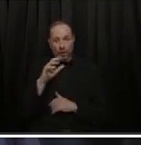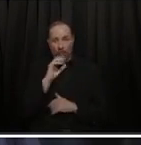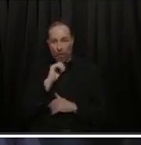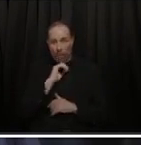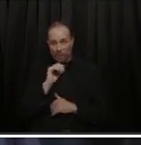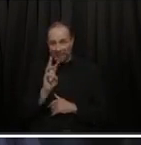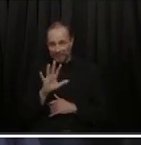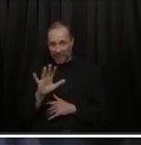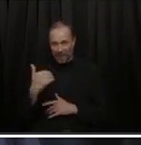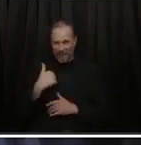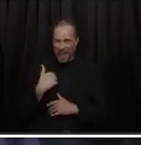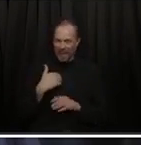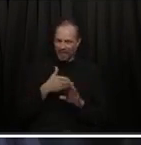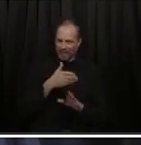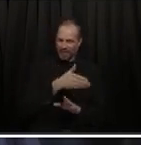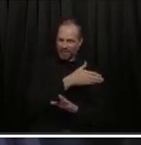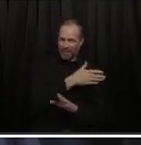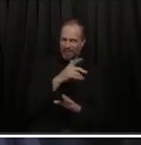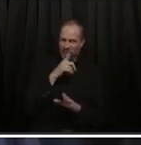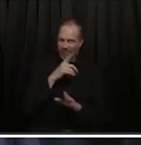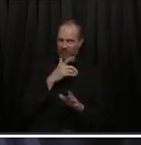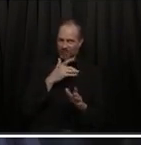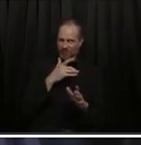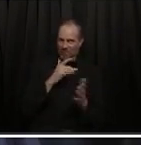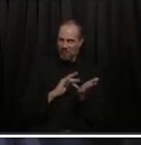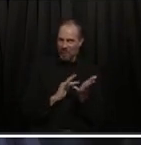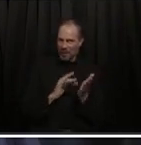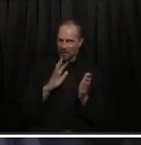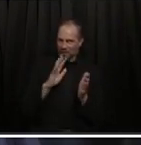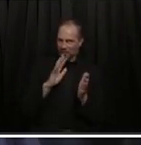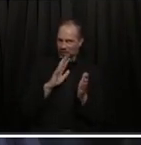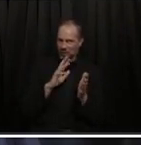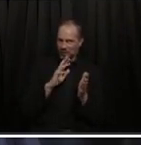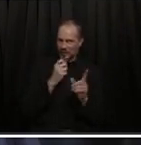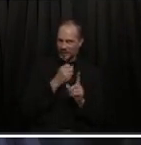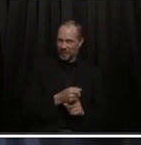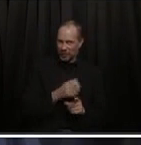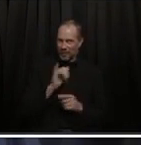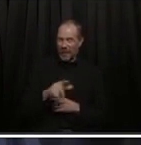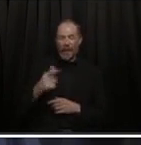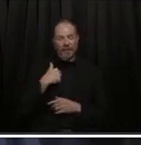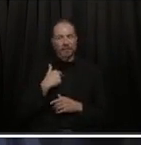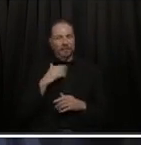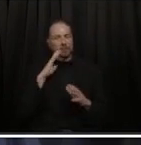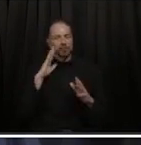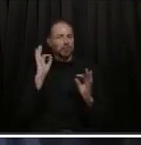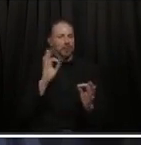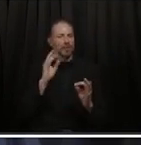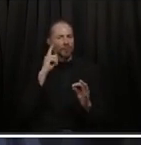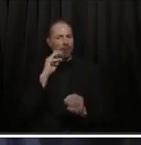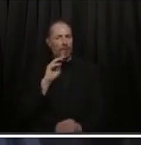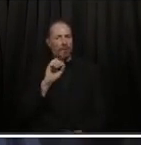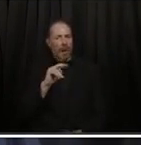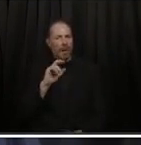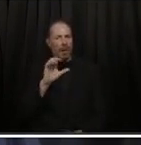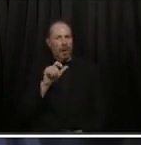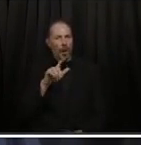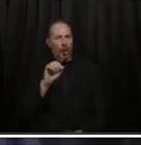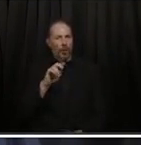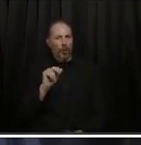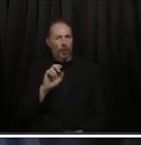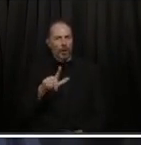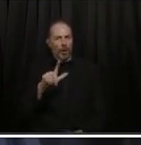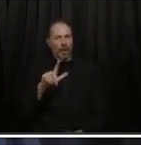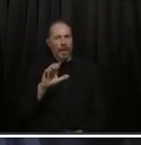pre-existing conditions, you're an excellent candidate for monoclonal antibody treatment, and it can have a demonstrably positive